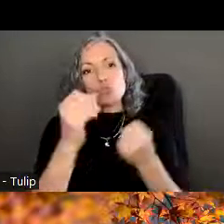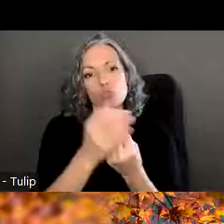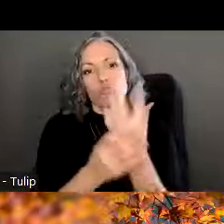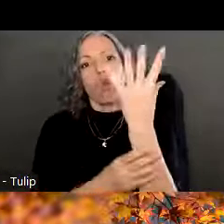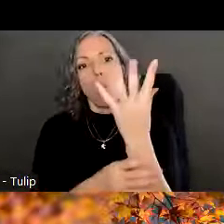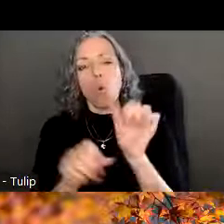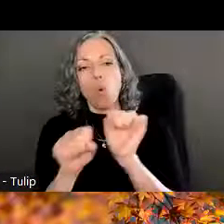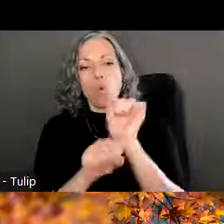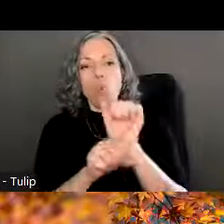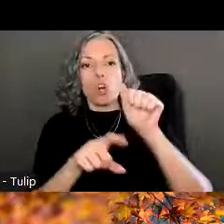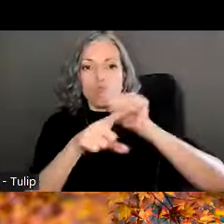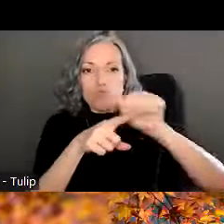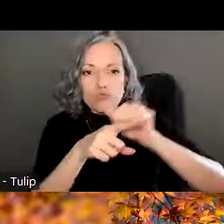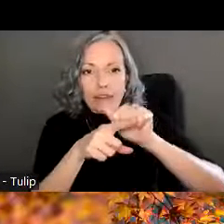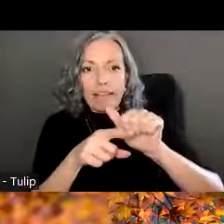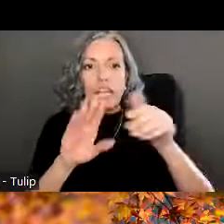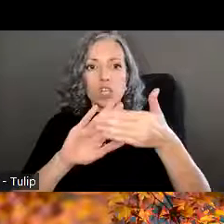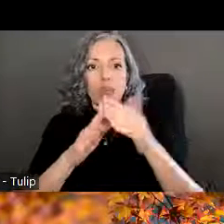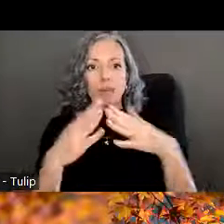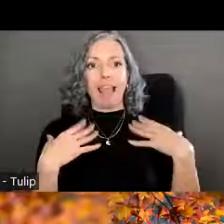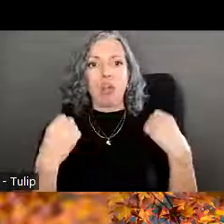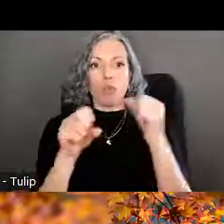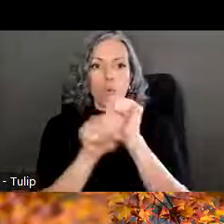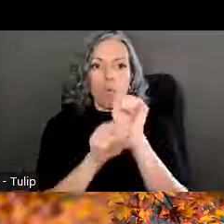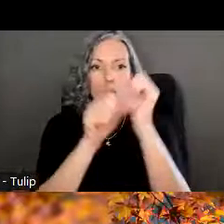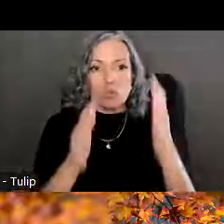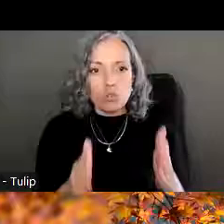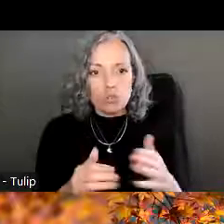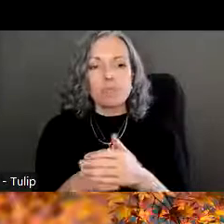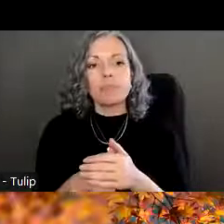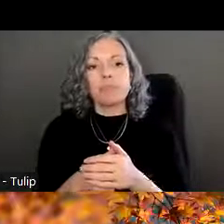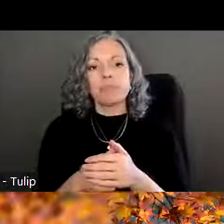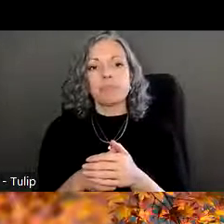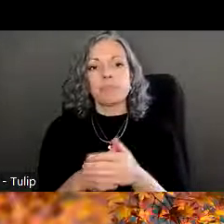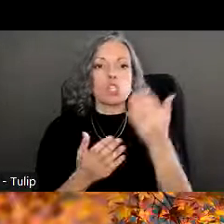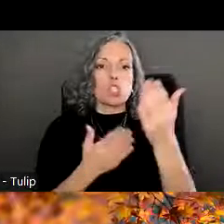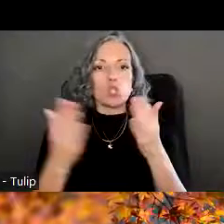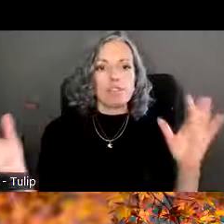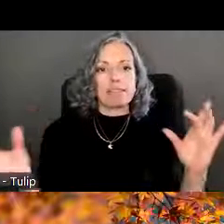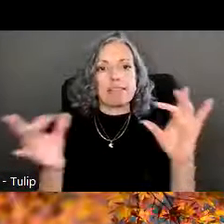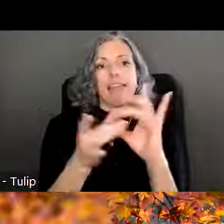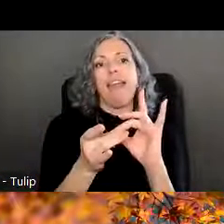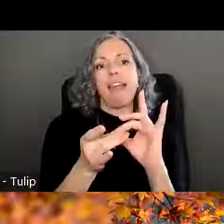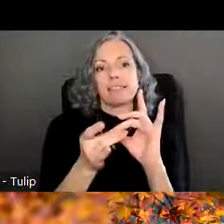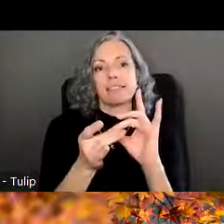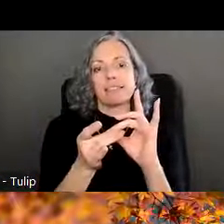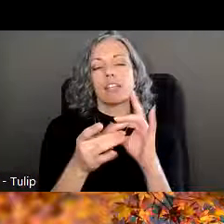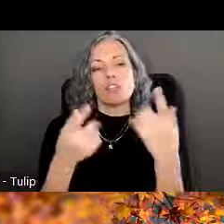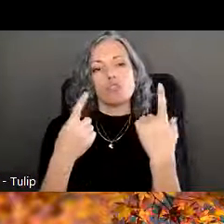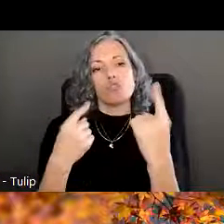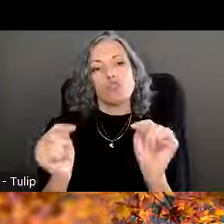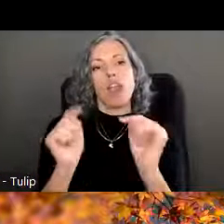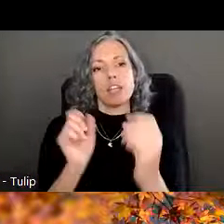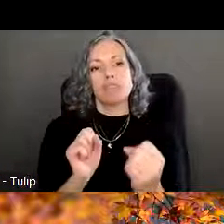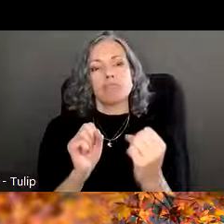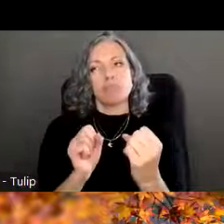and training, our community health workers programs, the service gaps, and identify the service gaps and be able to start to address